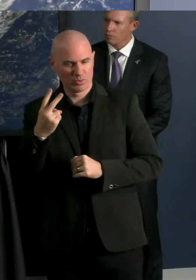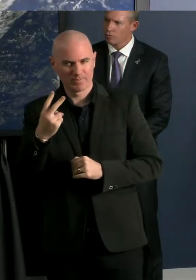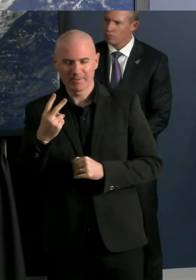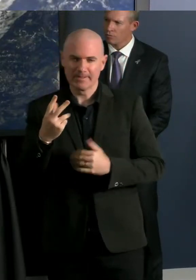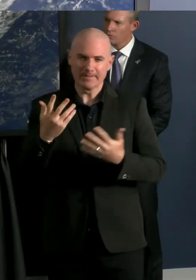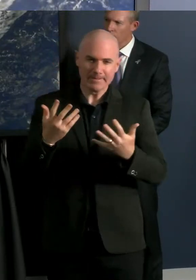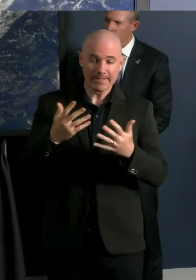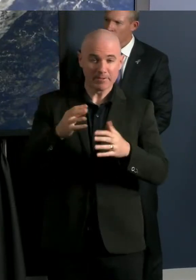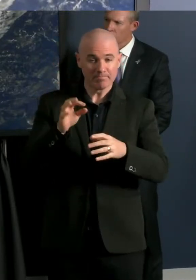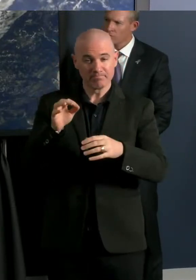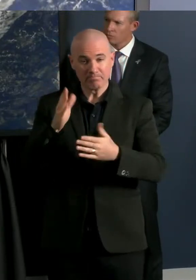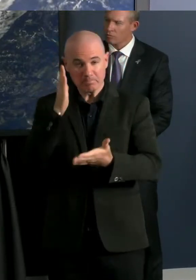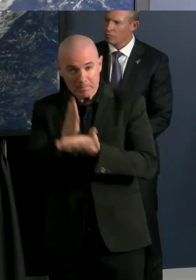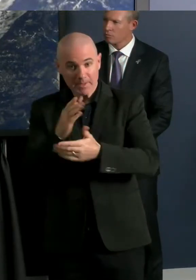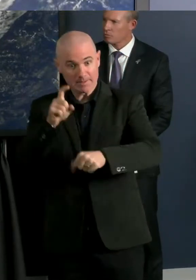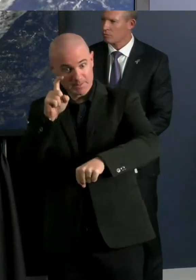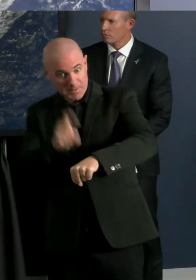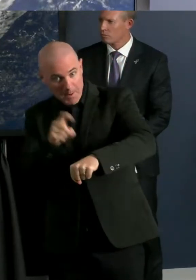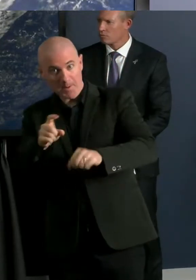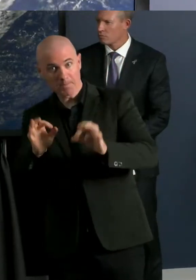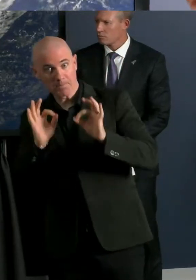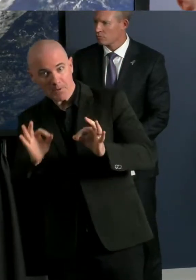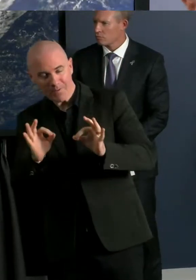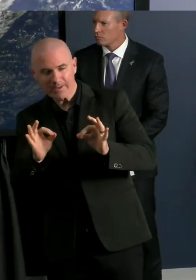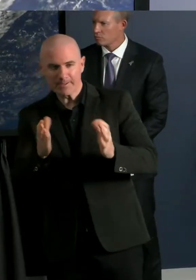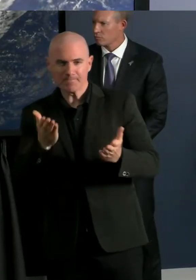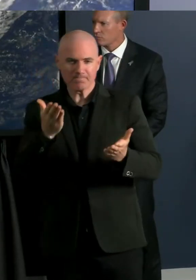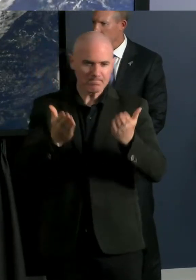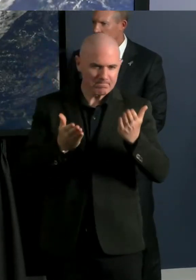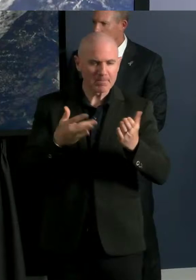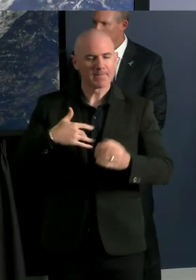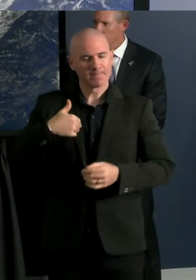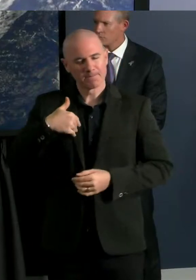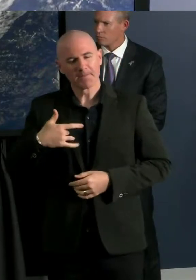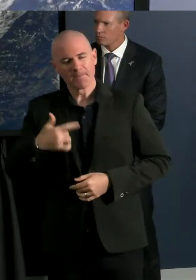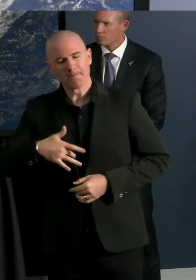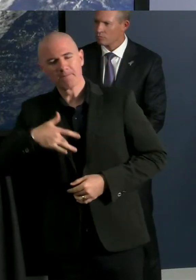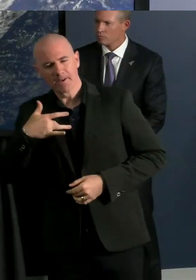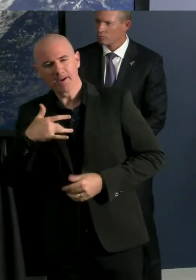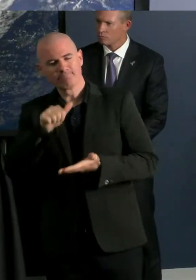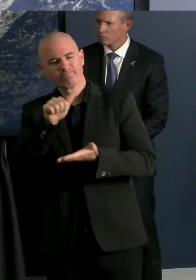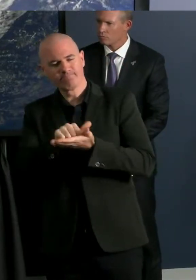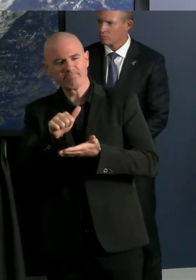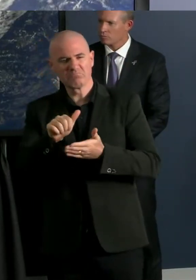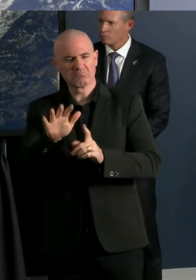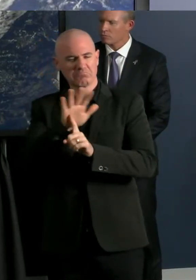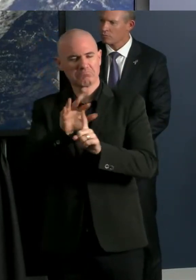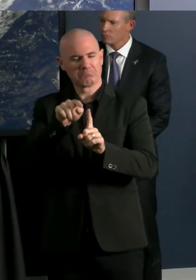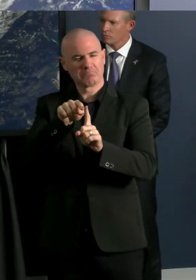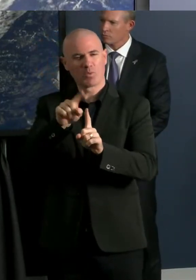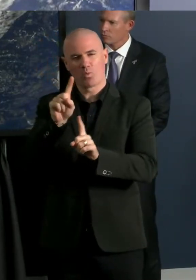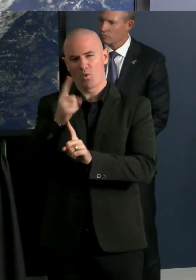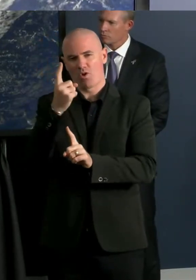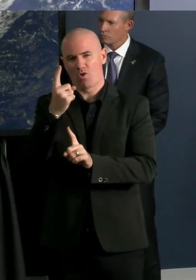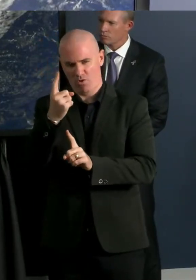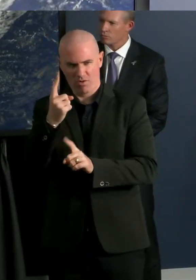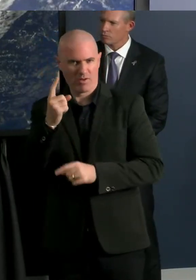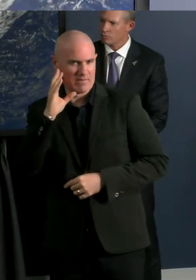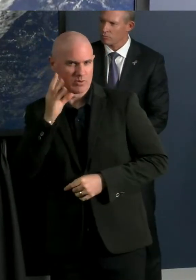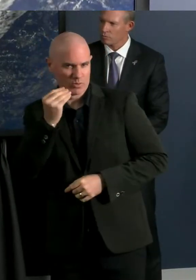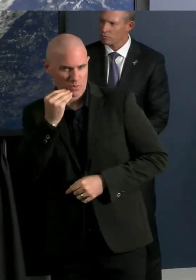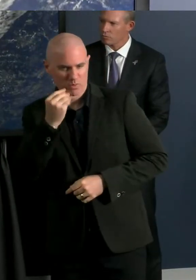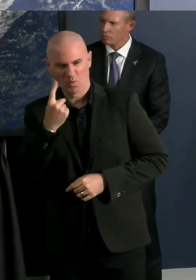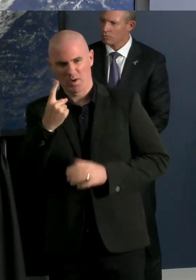crossing. However, the most likely scenario is that it will cross around that 1 p.m. time period, and more certainty of exactly